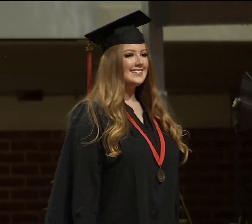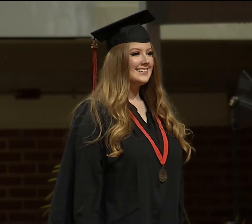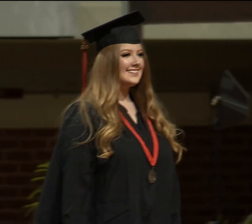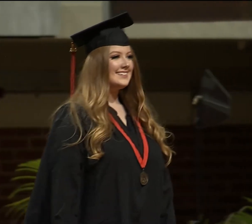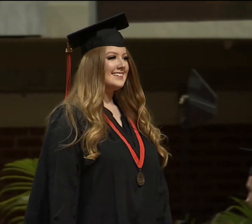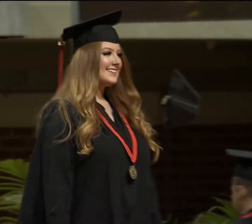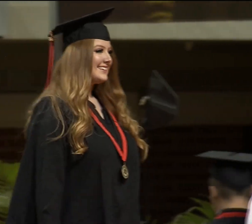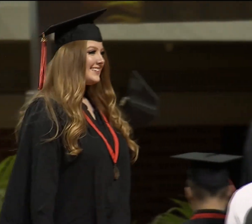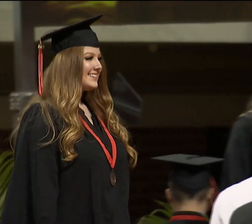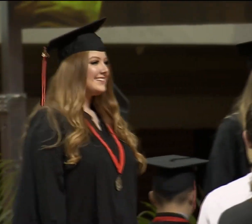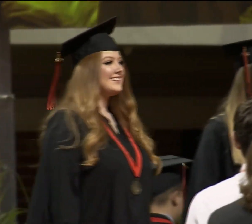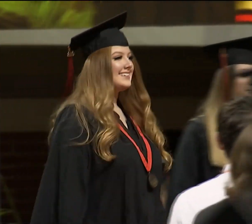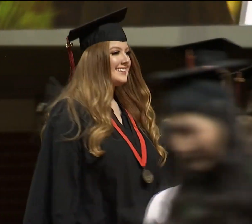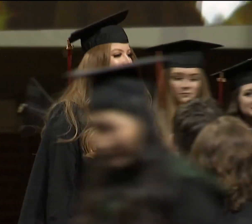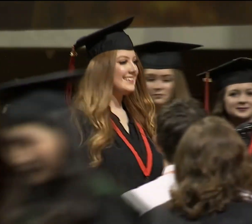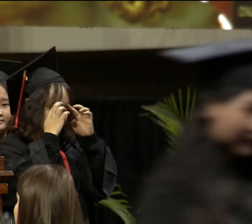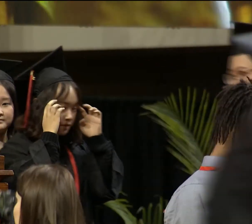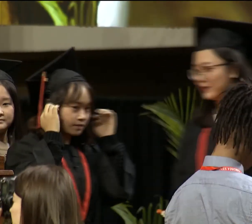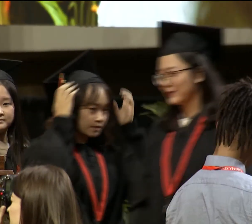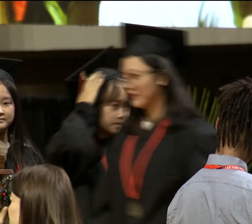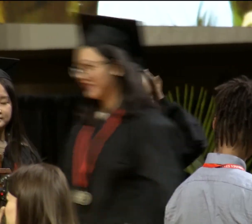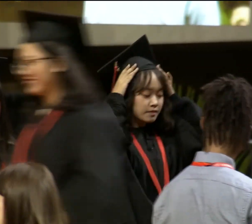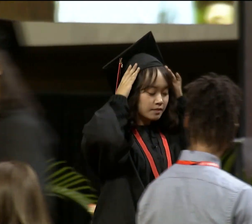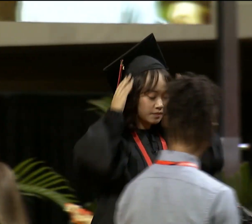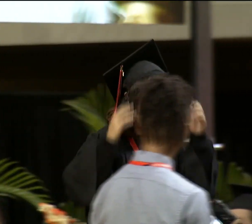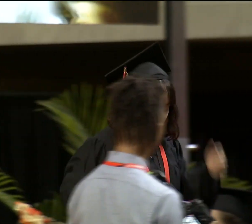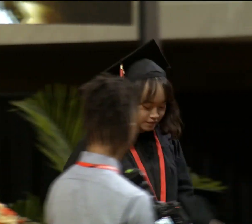Maggie Rice.